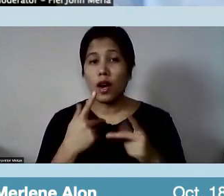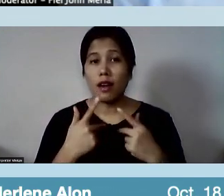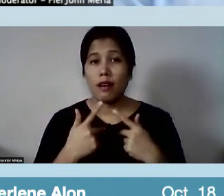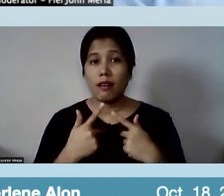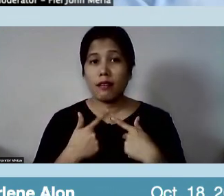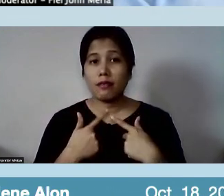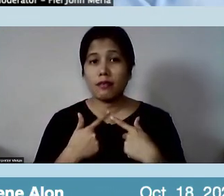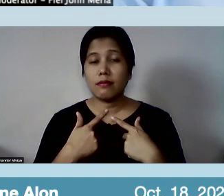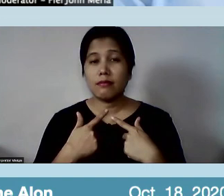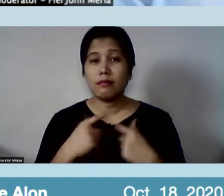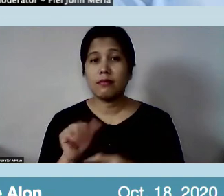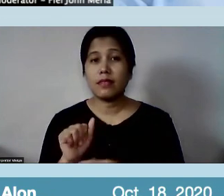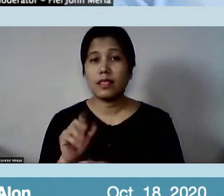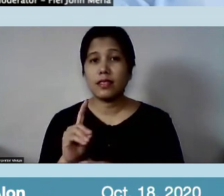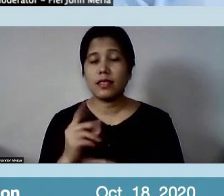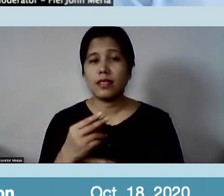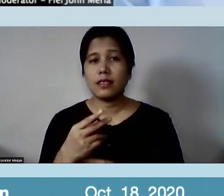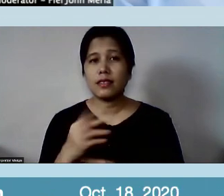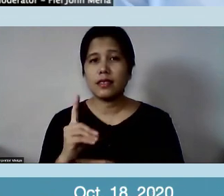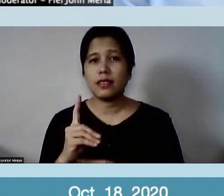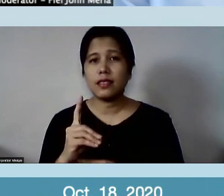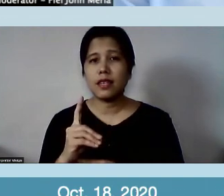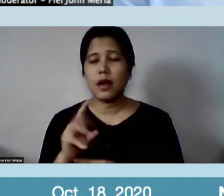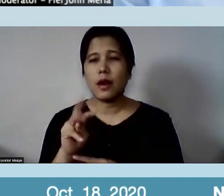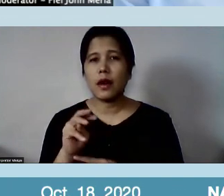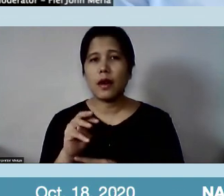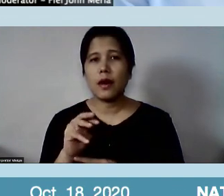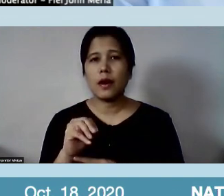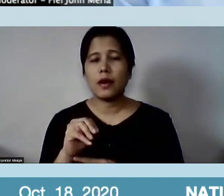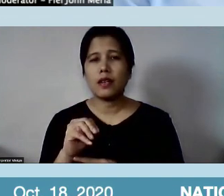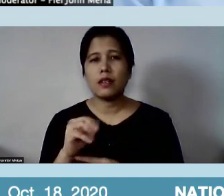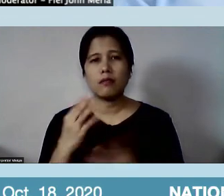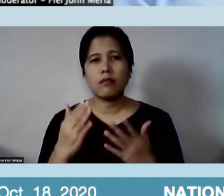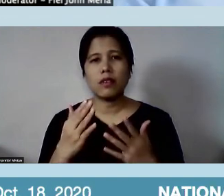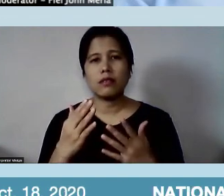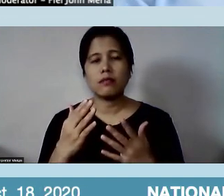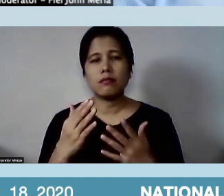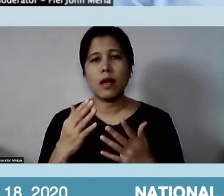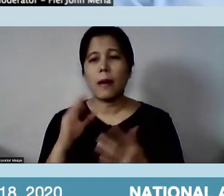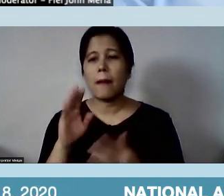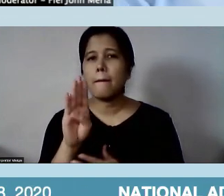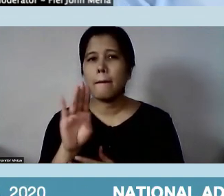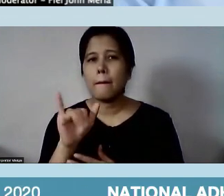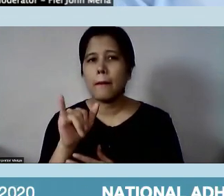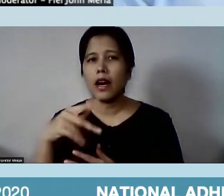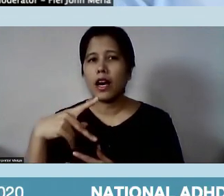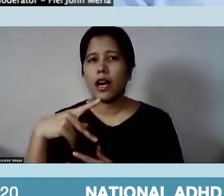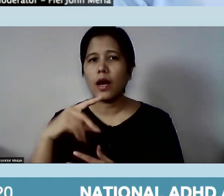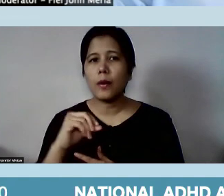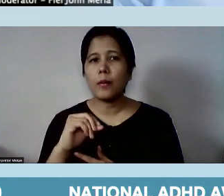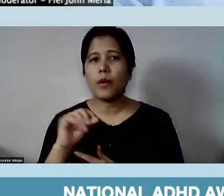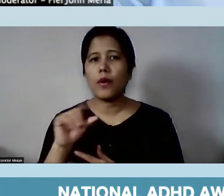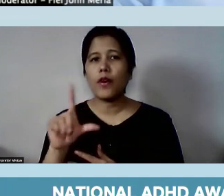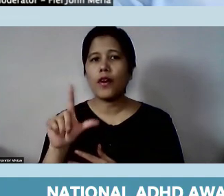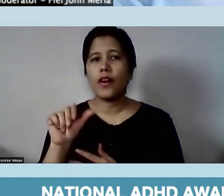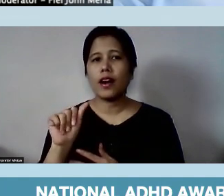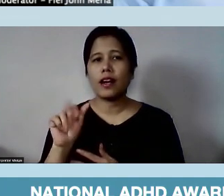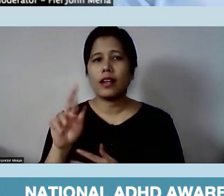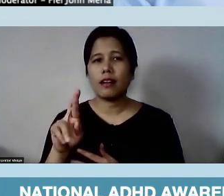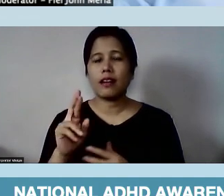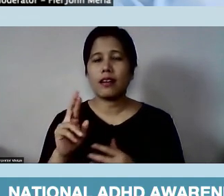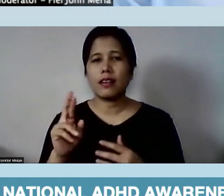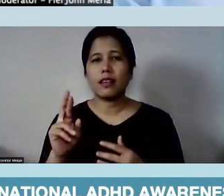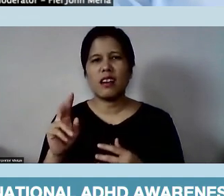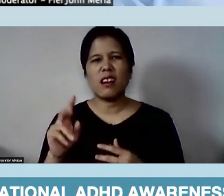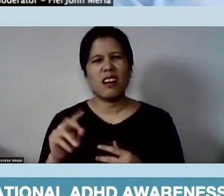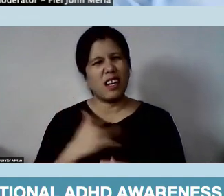name is John Kelvin. And the question is, my doctor diagnosed me with bipolar disorder. Okay. I feel like I have